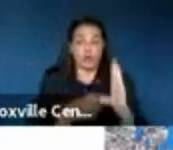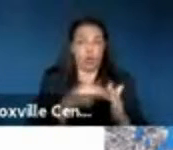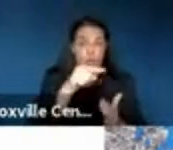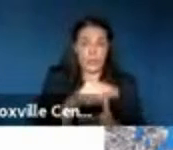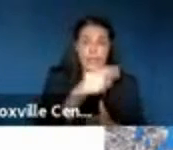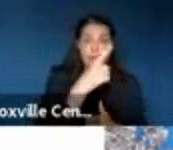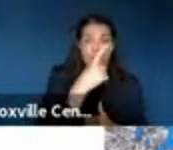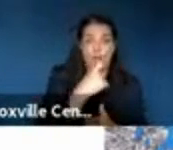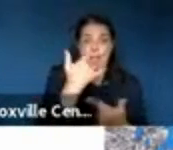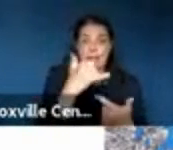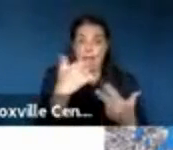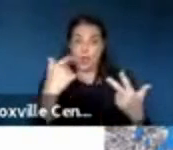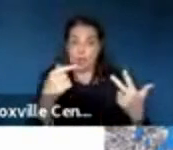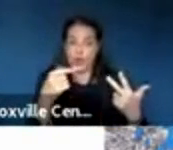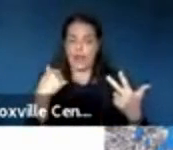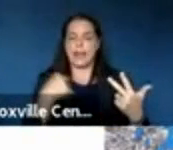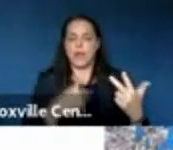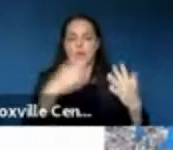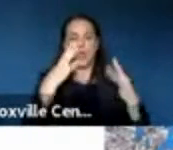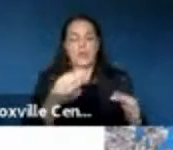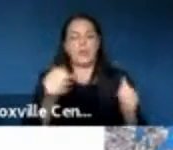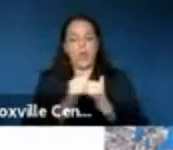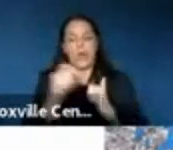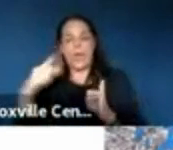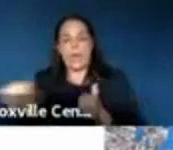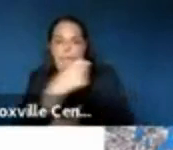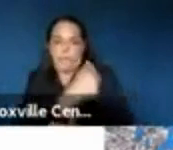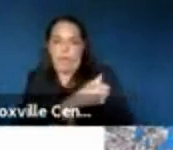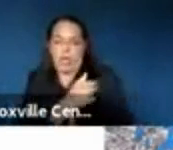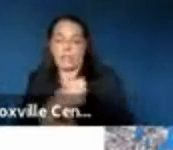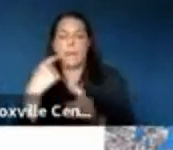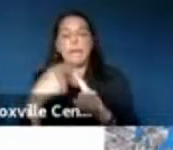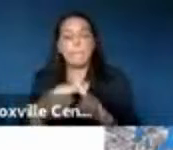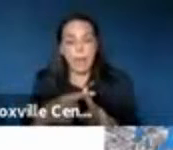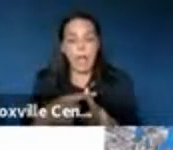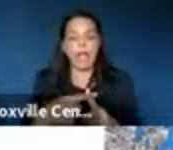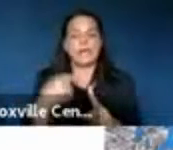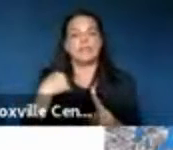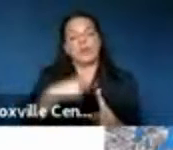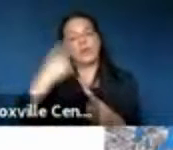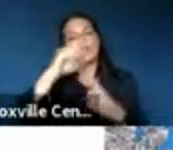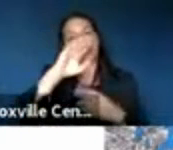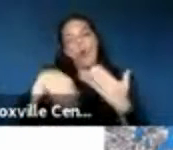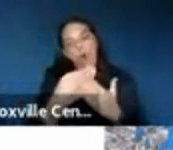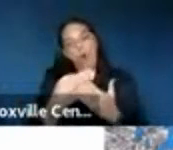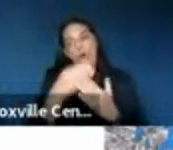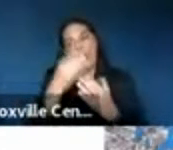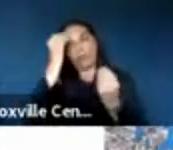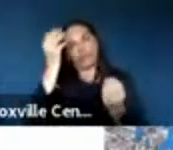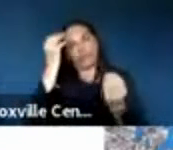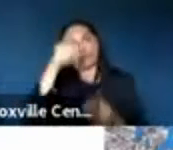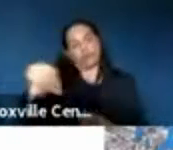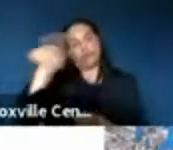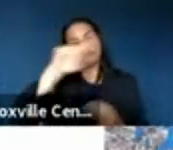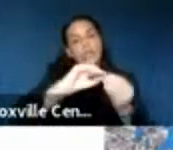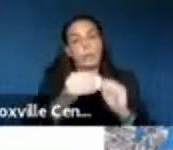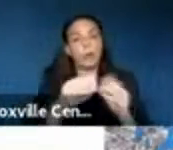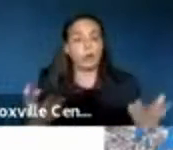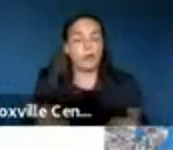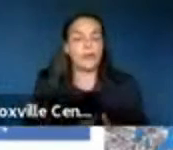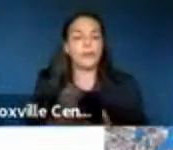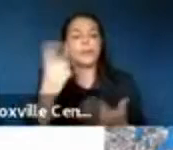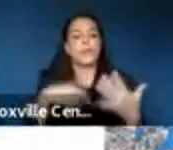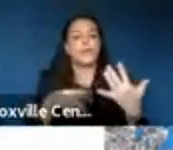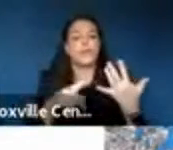red are made in concert with our hospital partners, as well as taking all of the data into consideration. And our